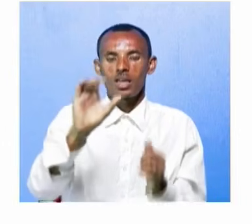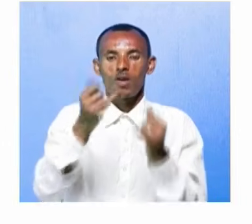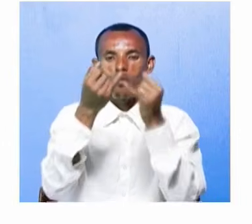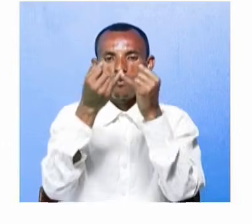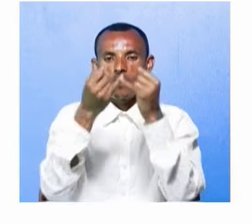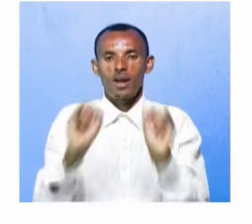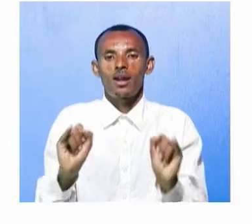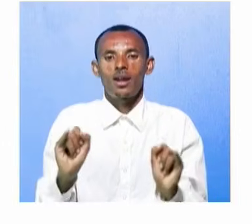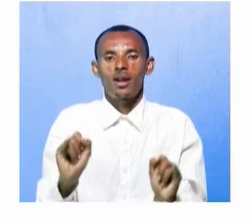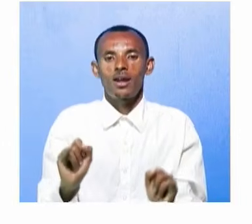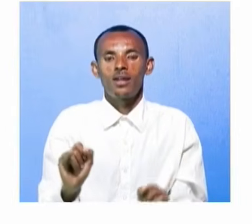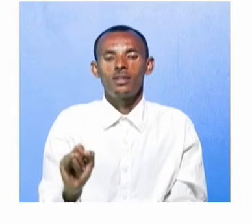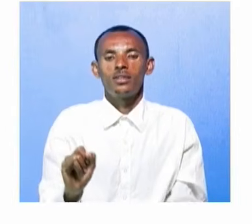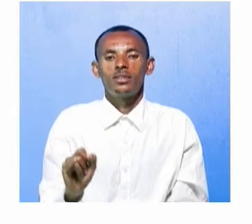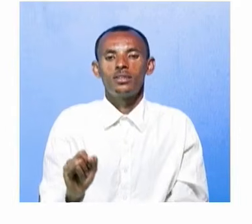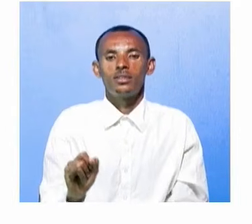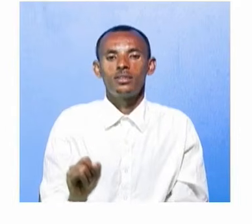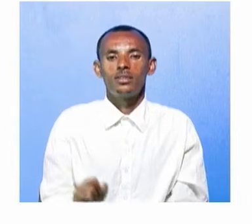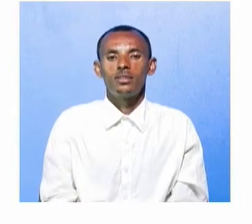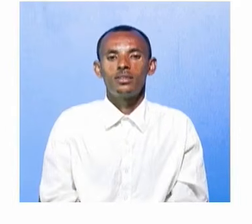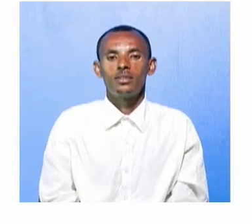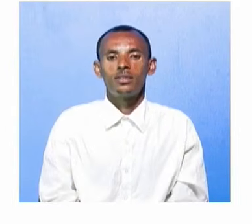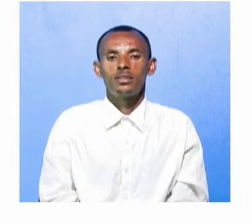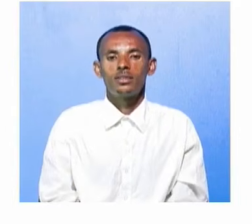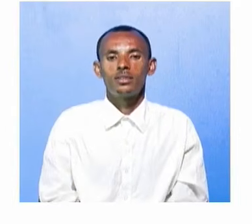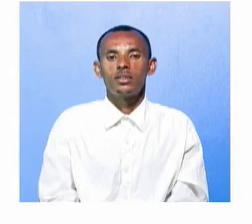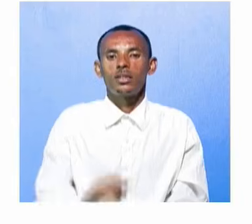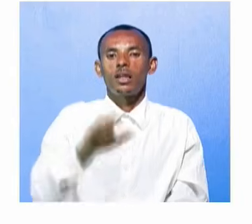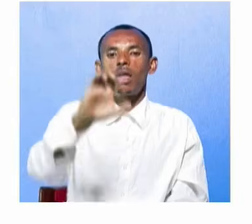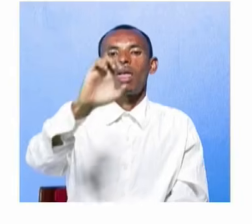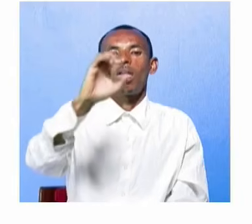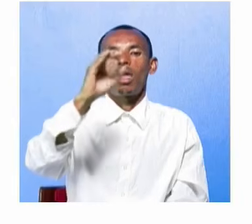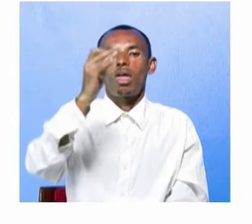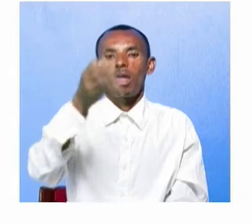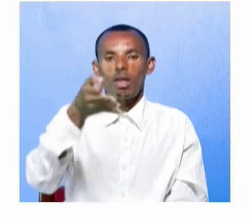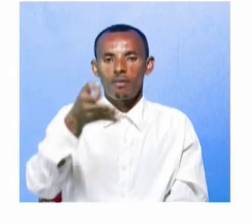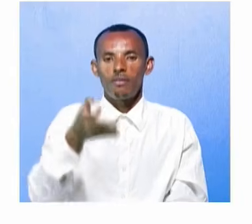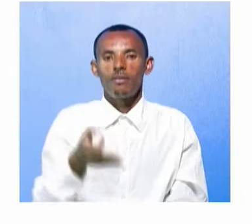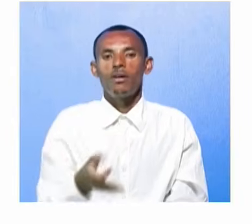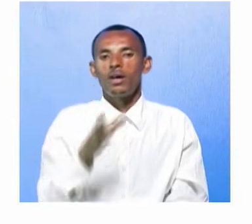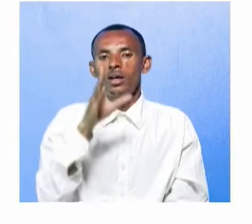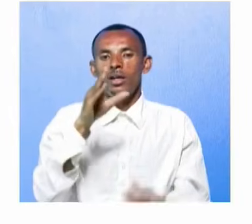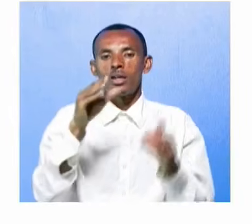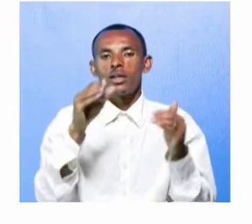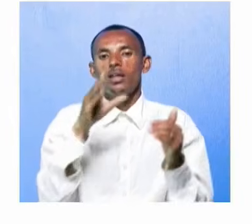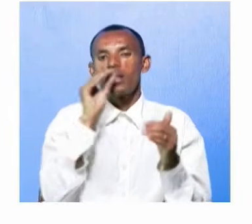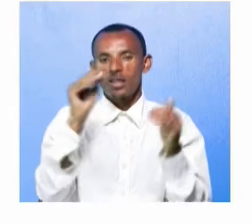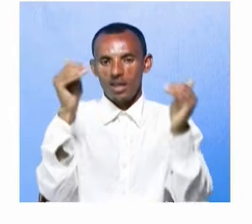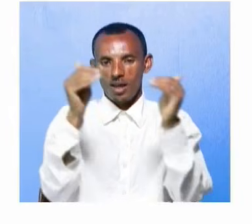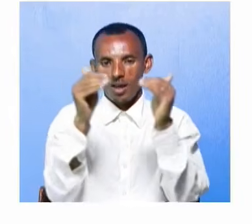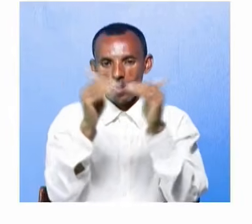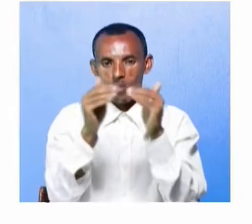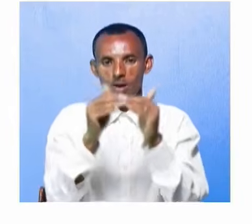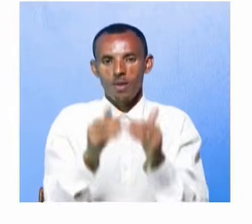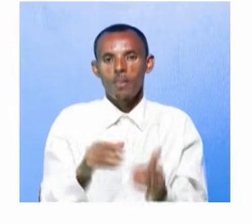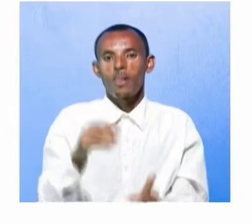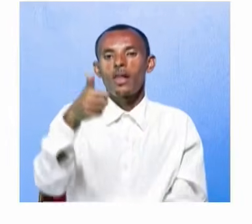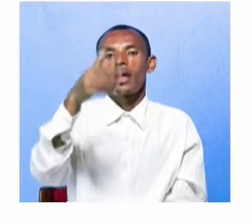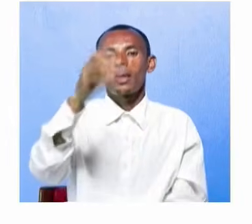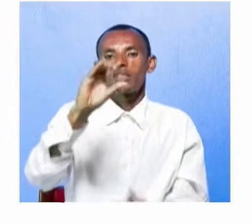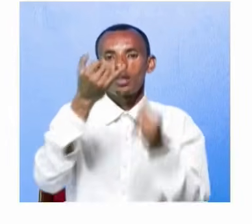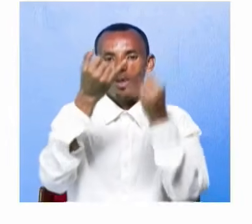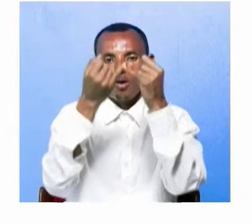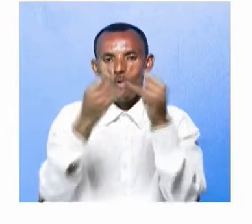over EF, and this is the same as AC